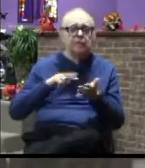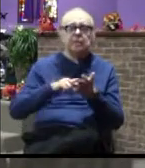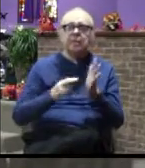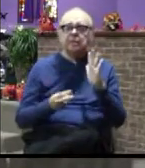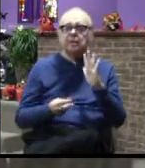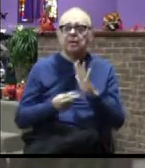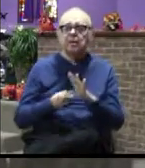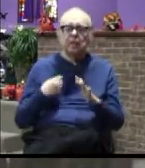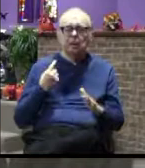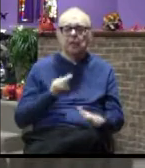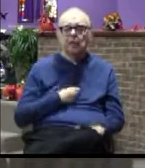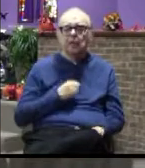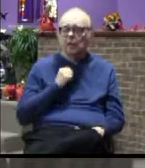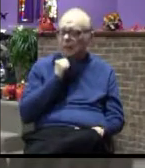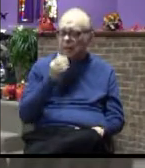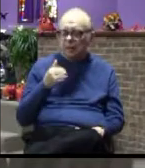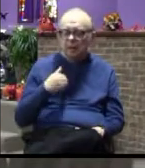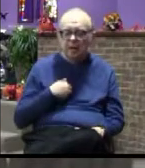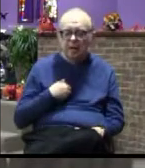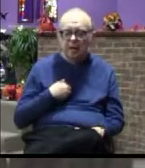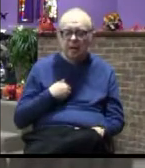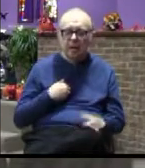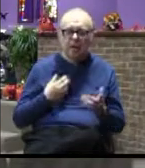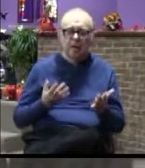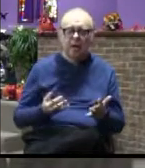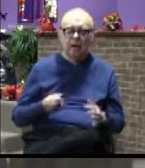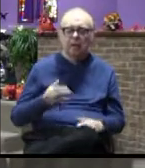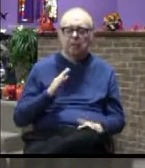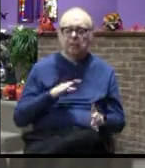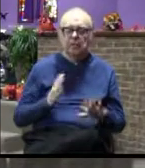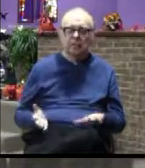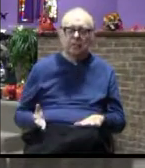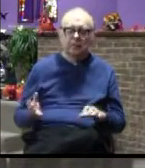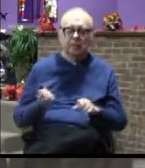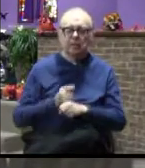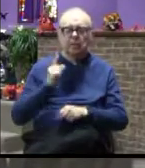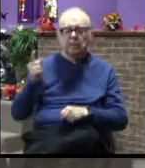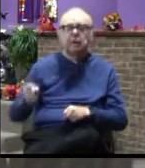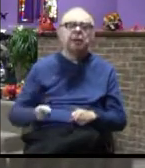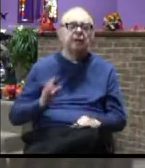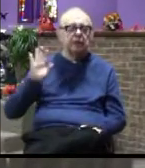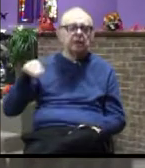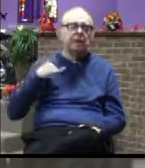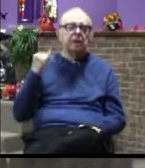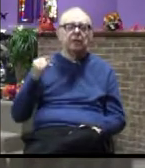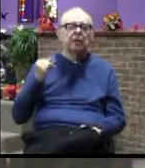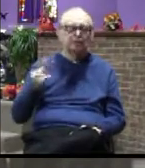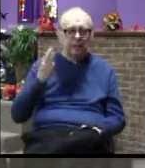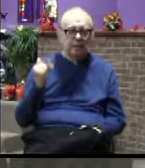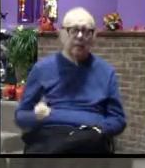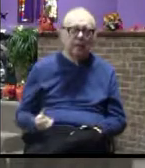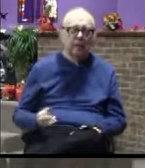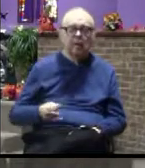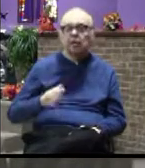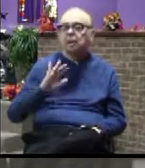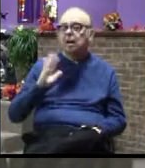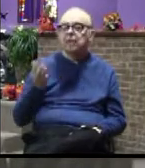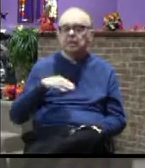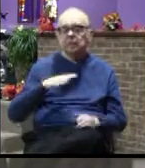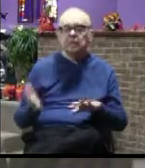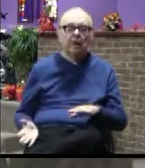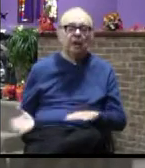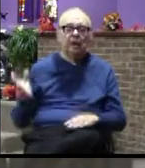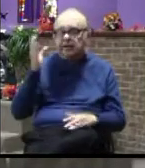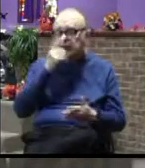means we don't have to wait until God dies to get his inheritance because God never